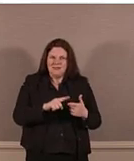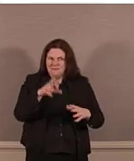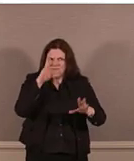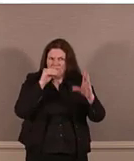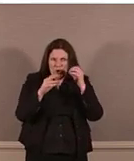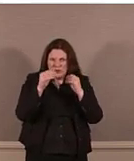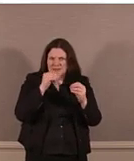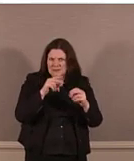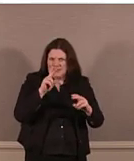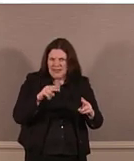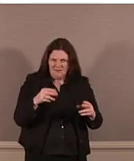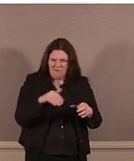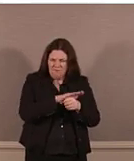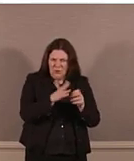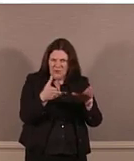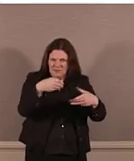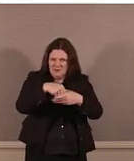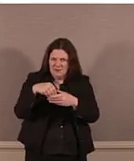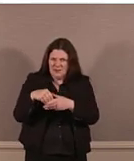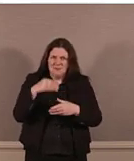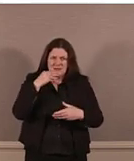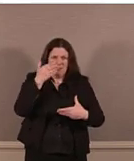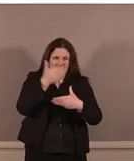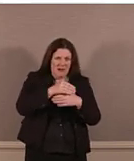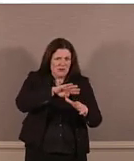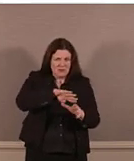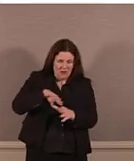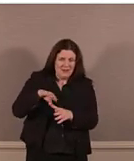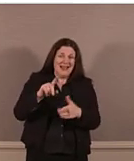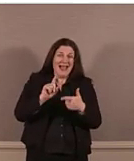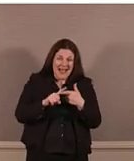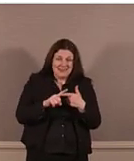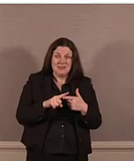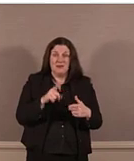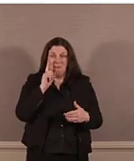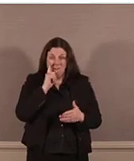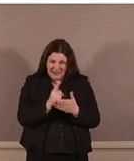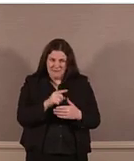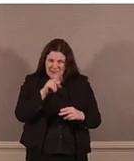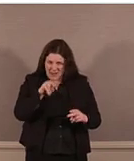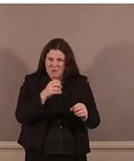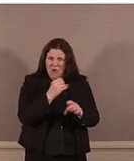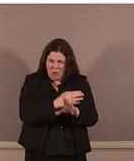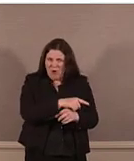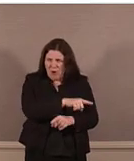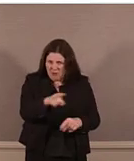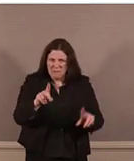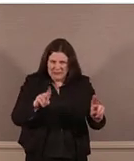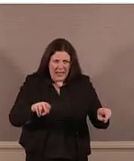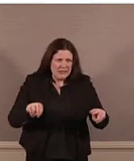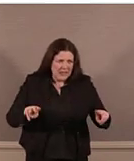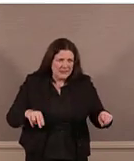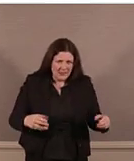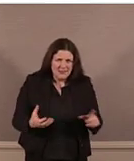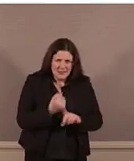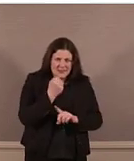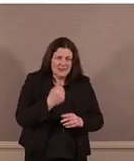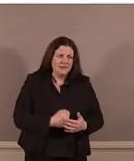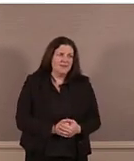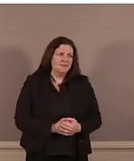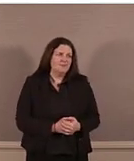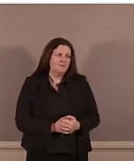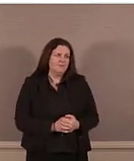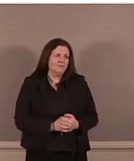of learners and to communicate a belief that we can all succeed. So I suppose really we